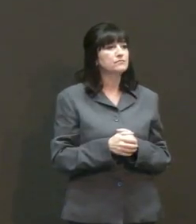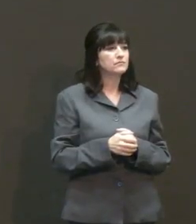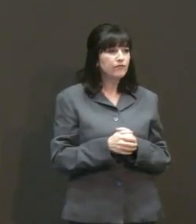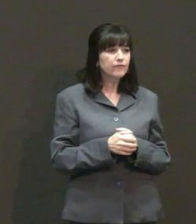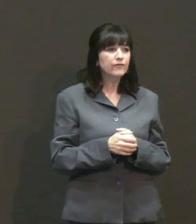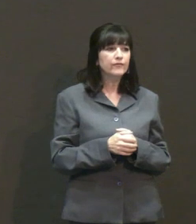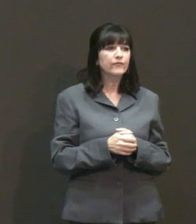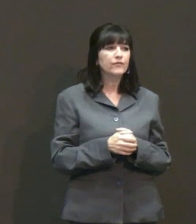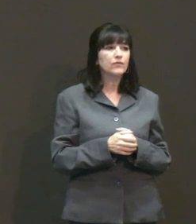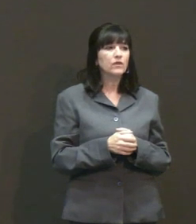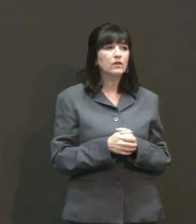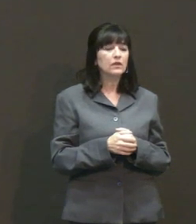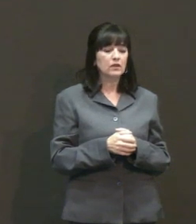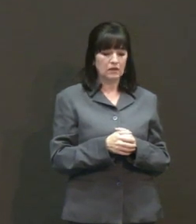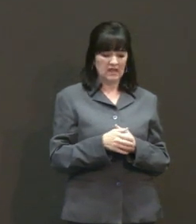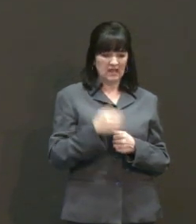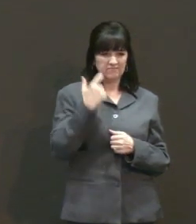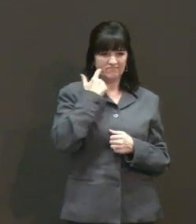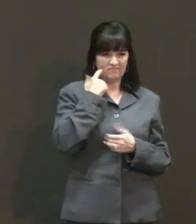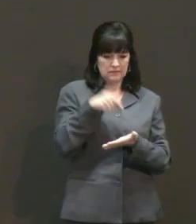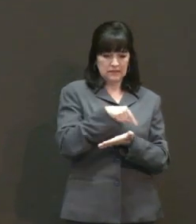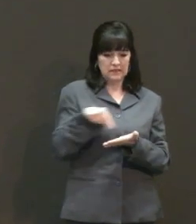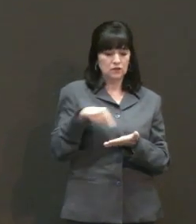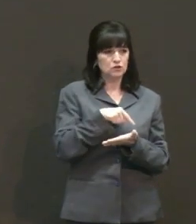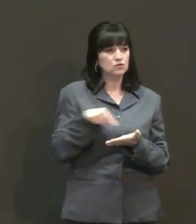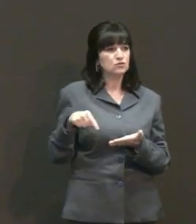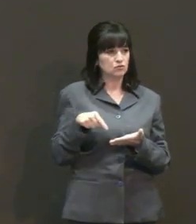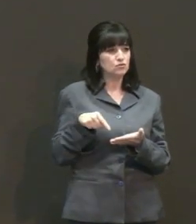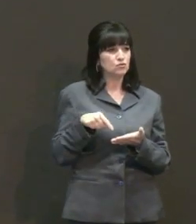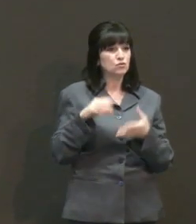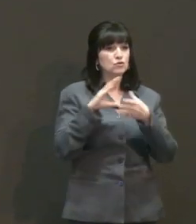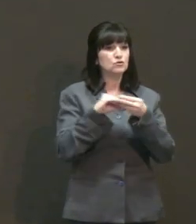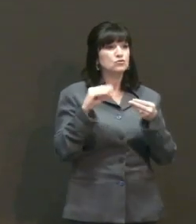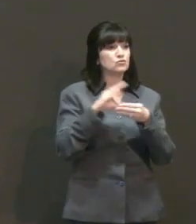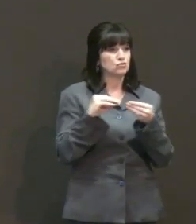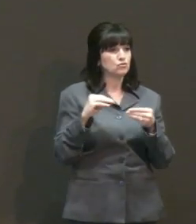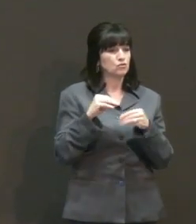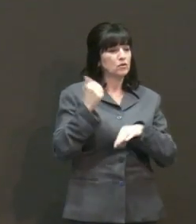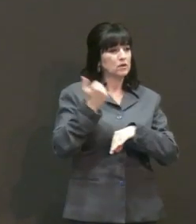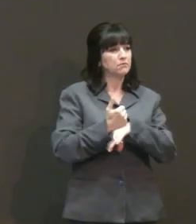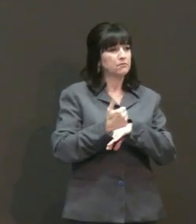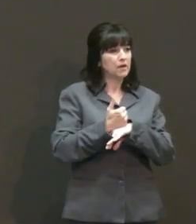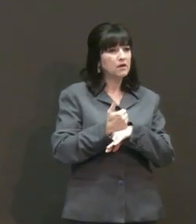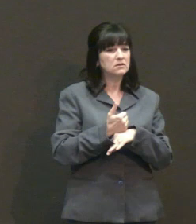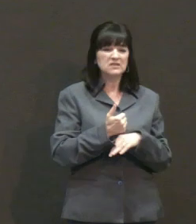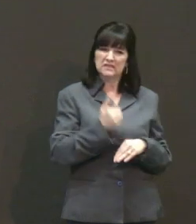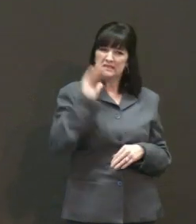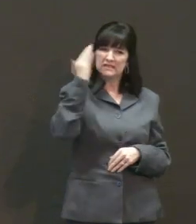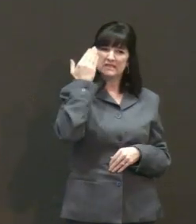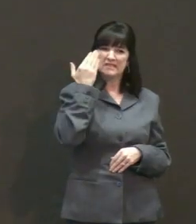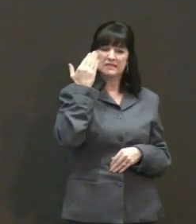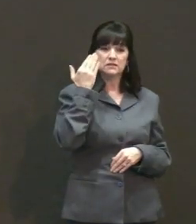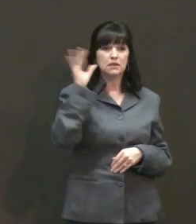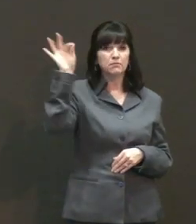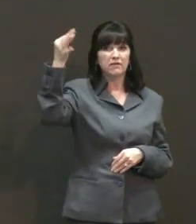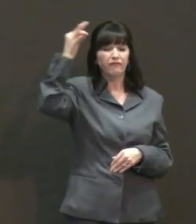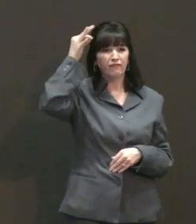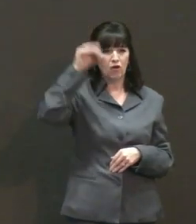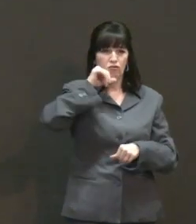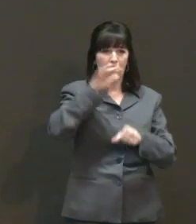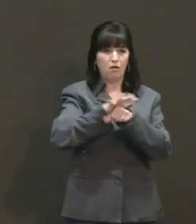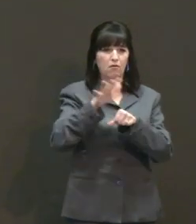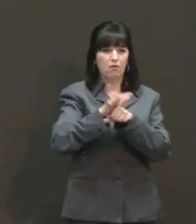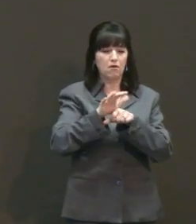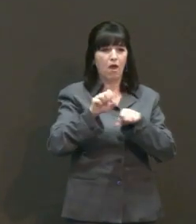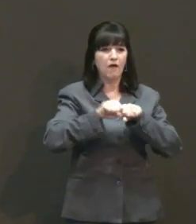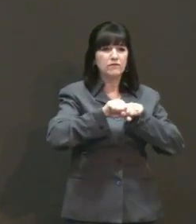story that we ran earlier this week, it seems the feds have not delivered enough PPE supplies to Delaware. Is the state